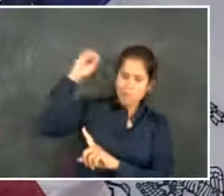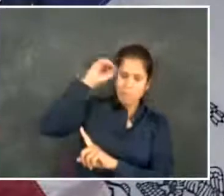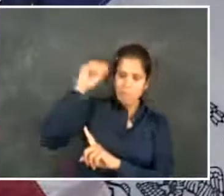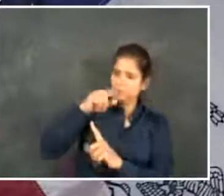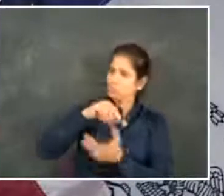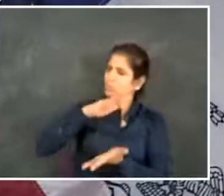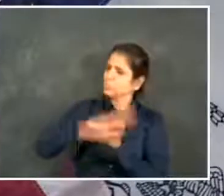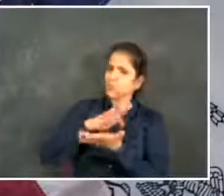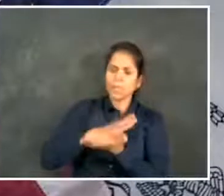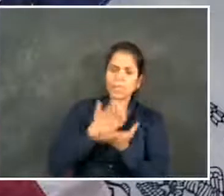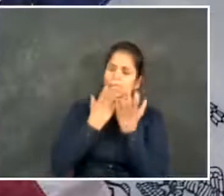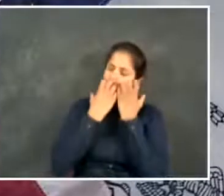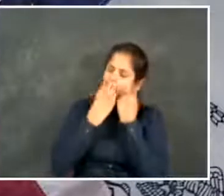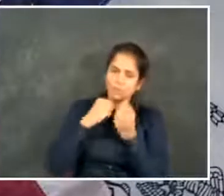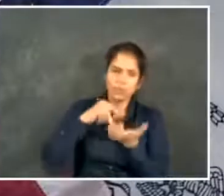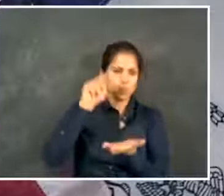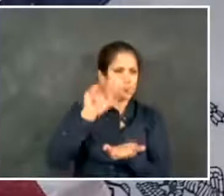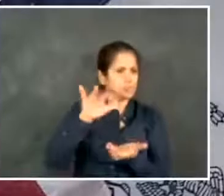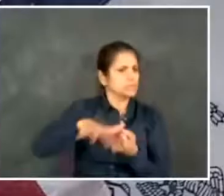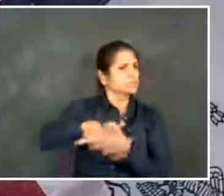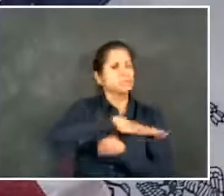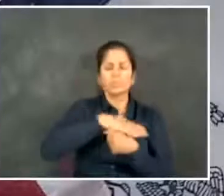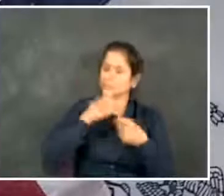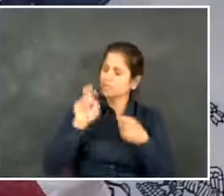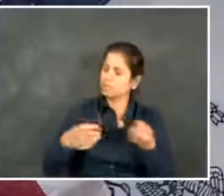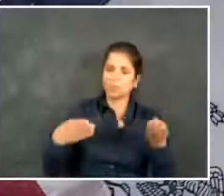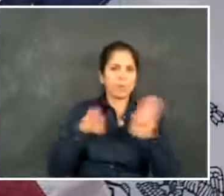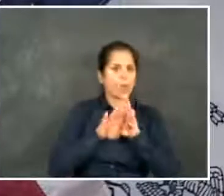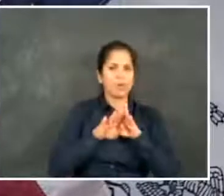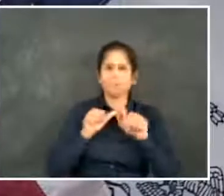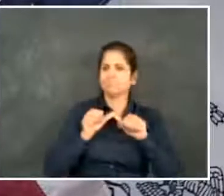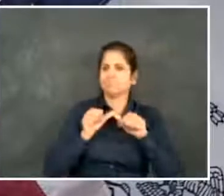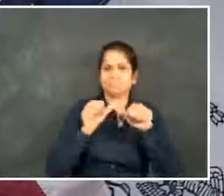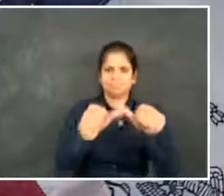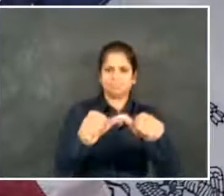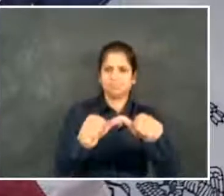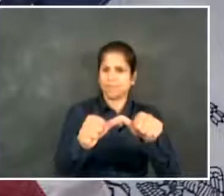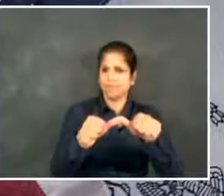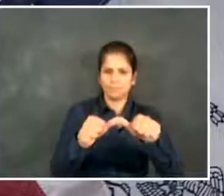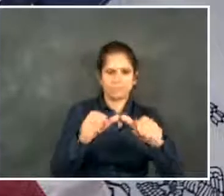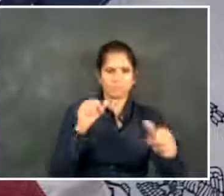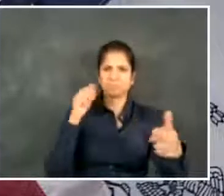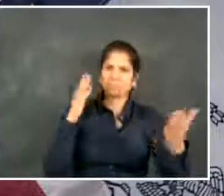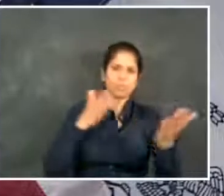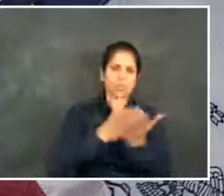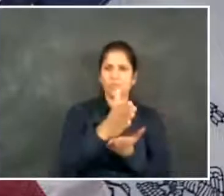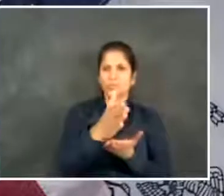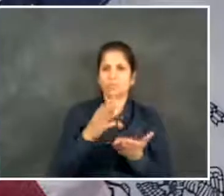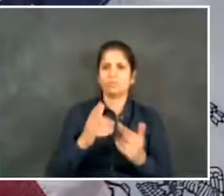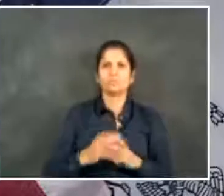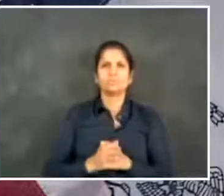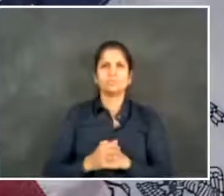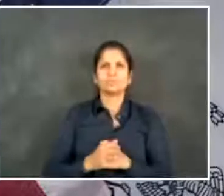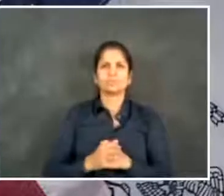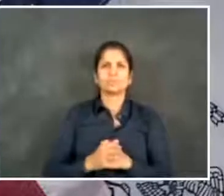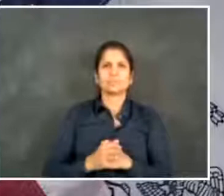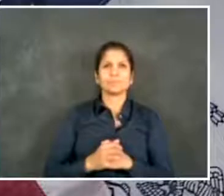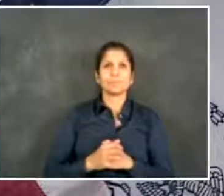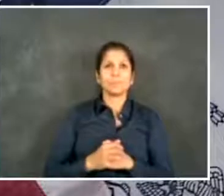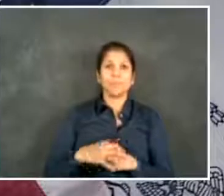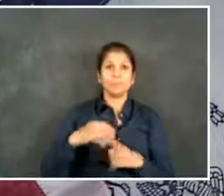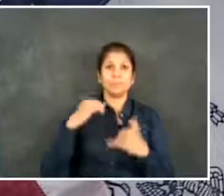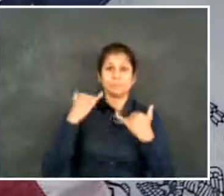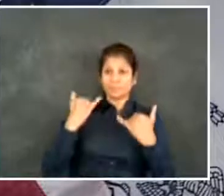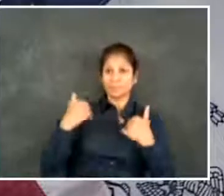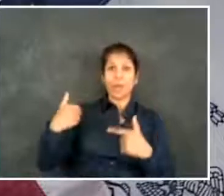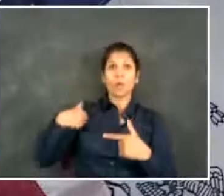publicly, that we're going to not only see what's happening right now with the online learning as something that goes to